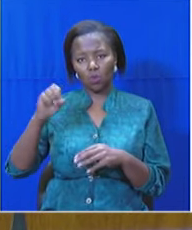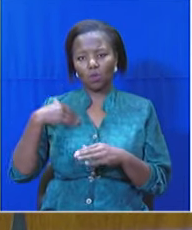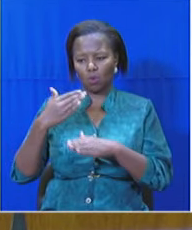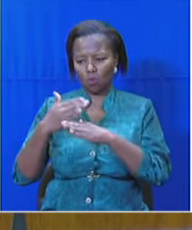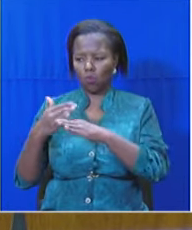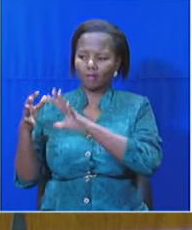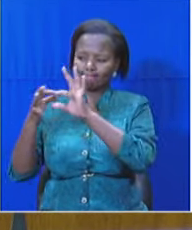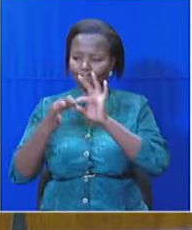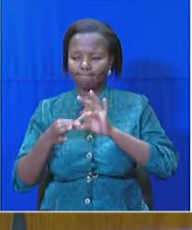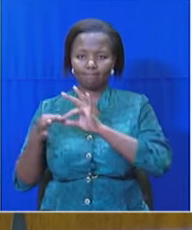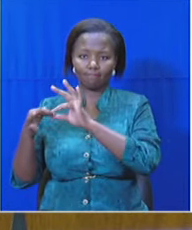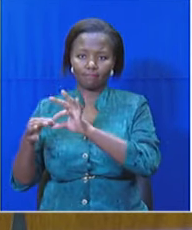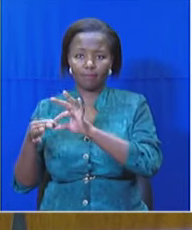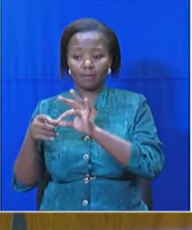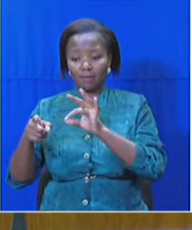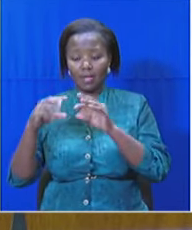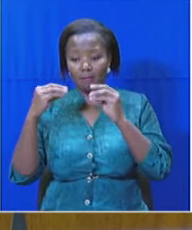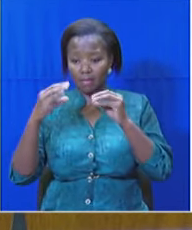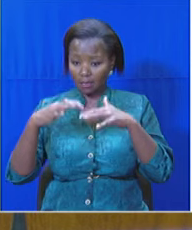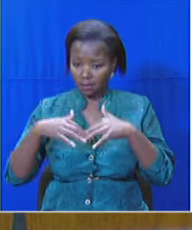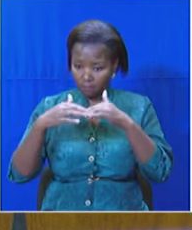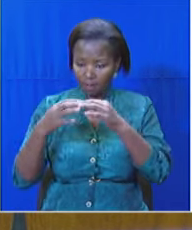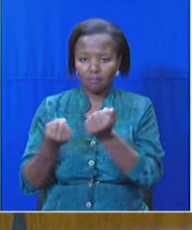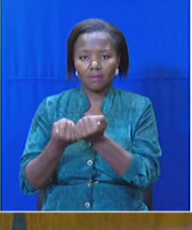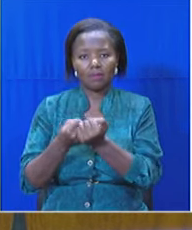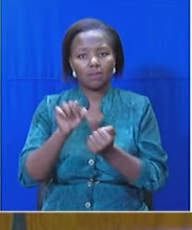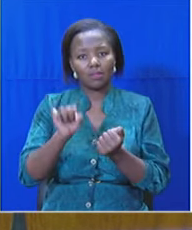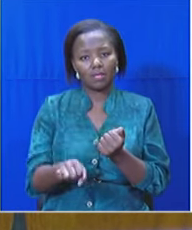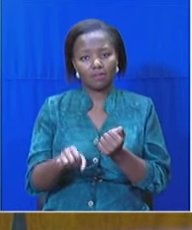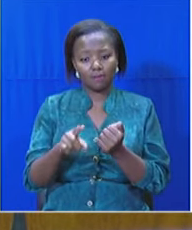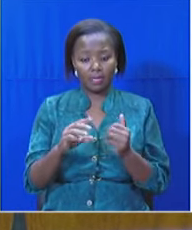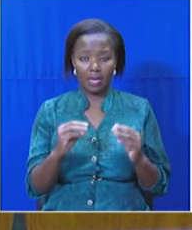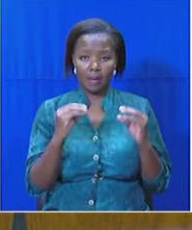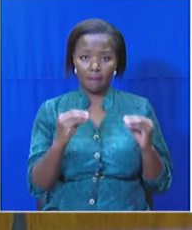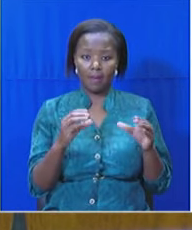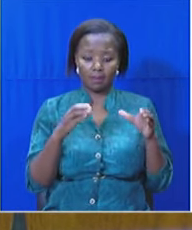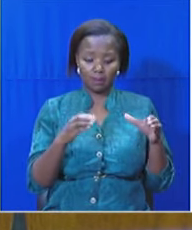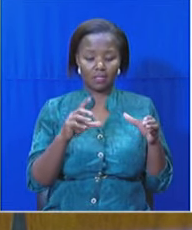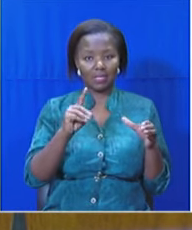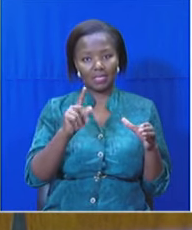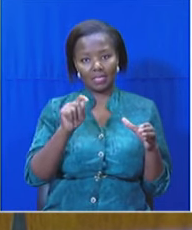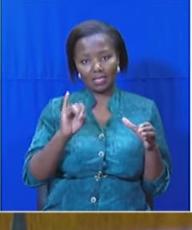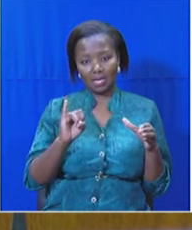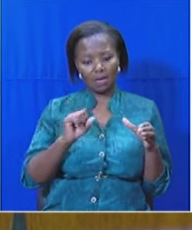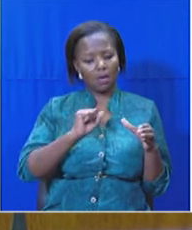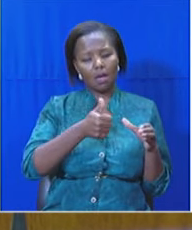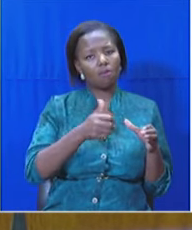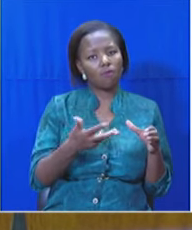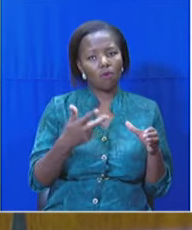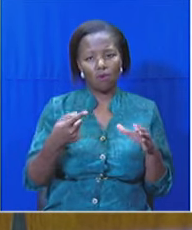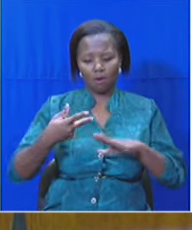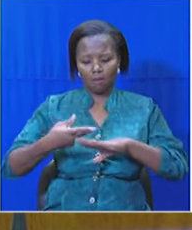can assist the business development. Enterprise will support it to develop the following commodities: